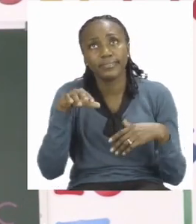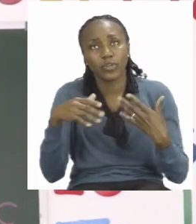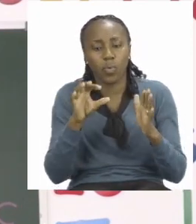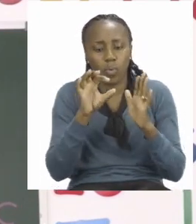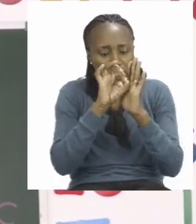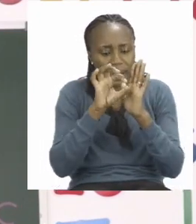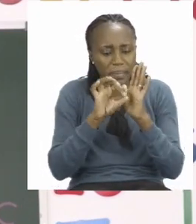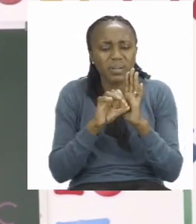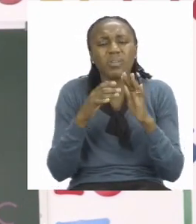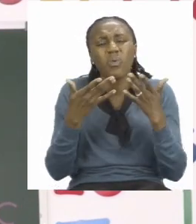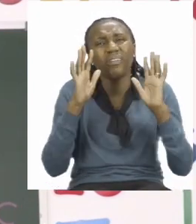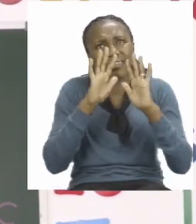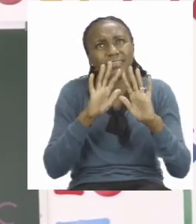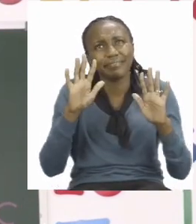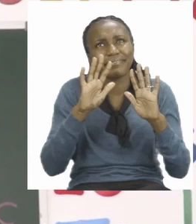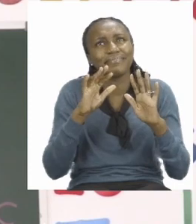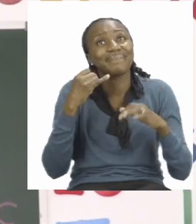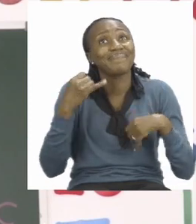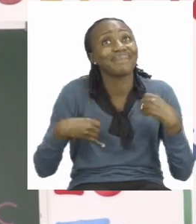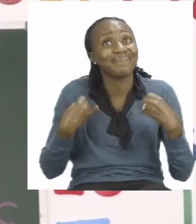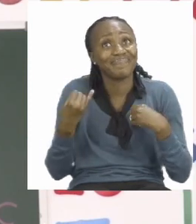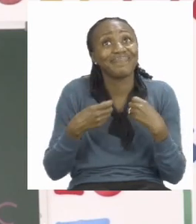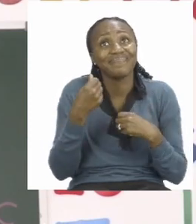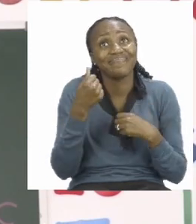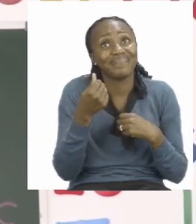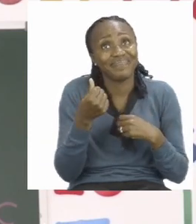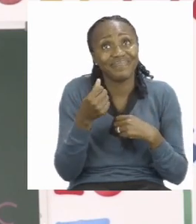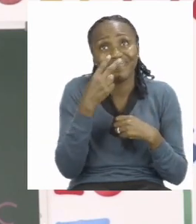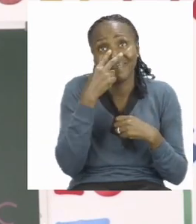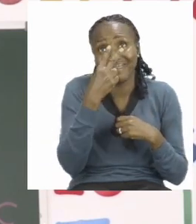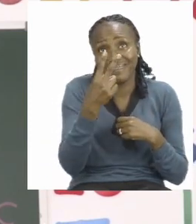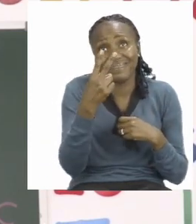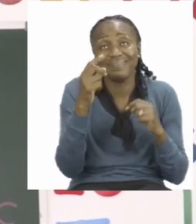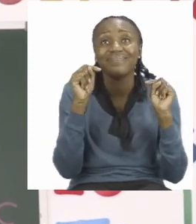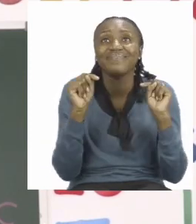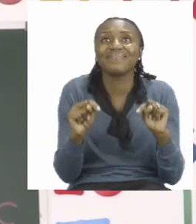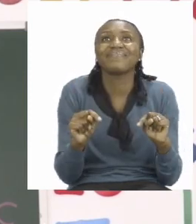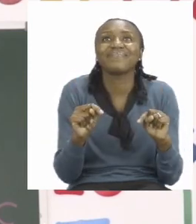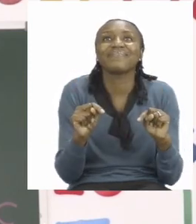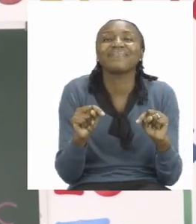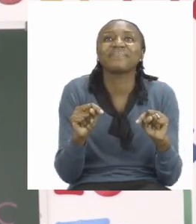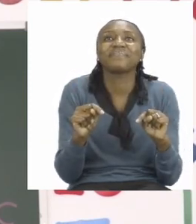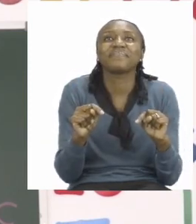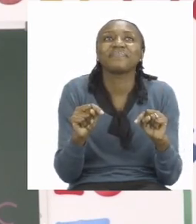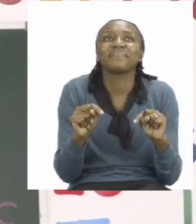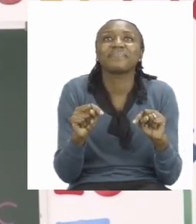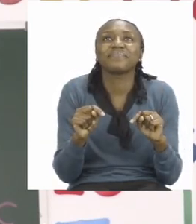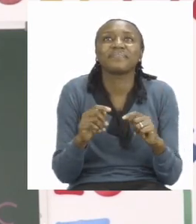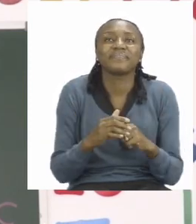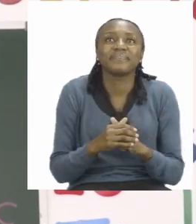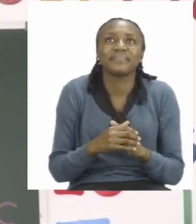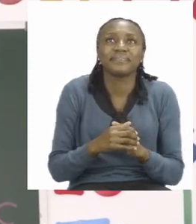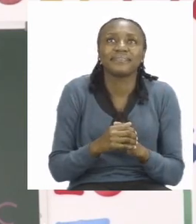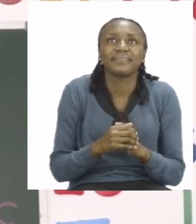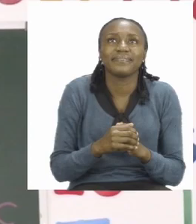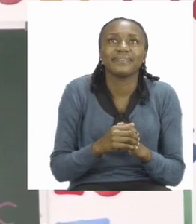counting. Have fun with the money, and I'll see you when you're done after the advert break.